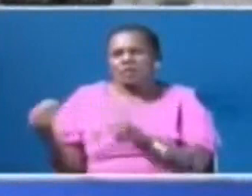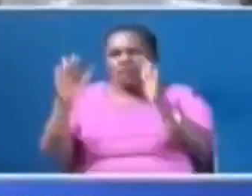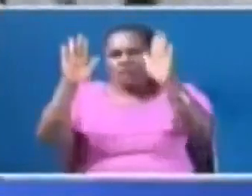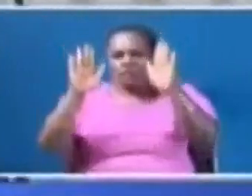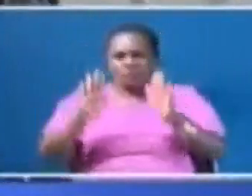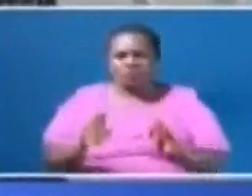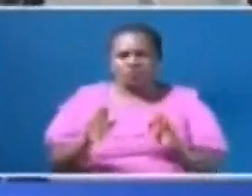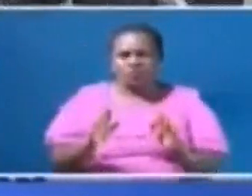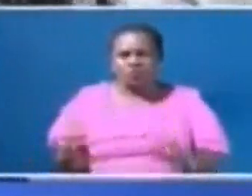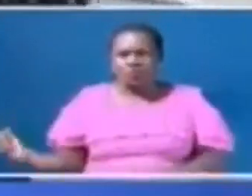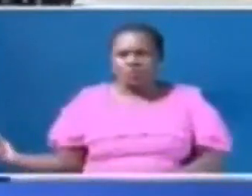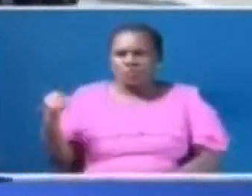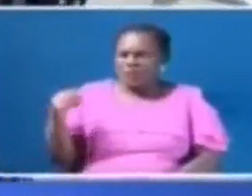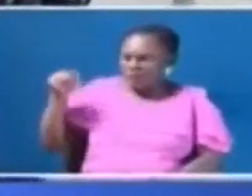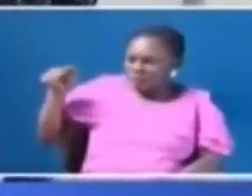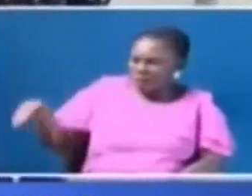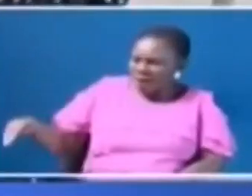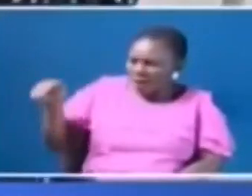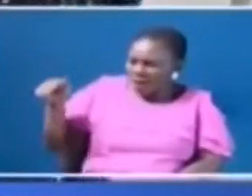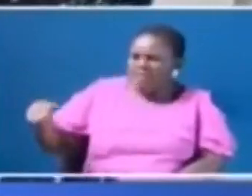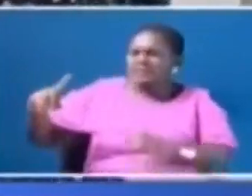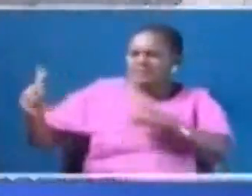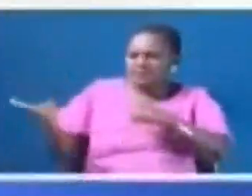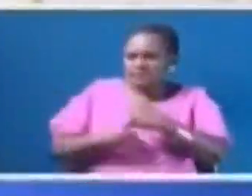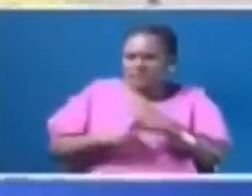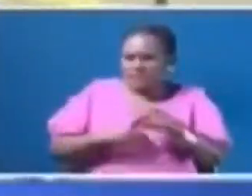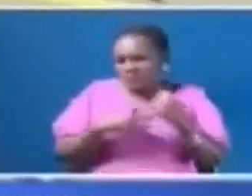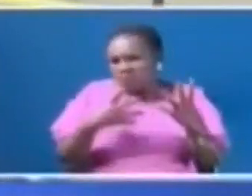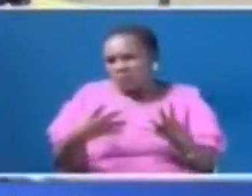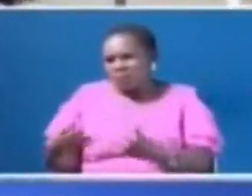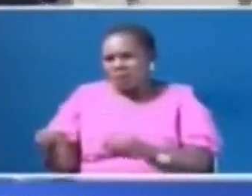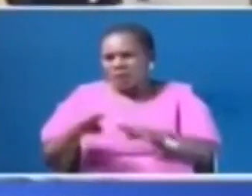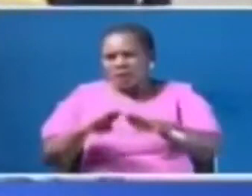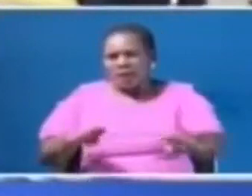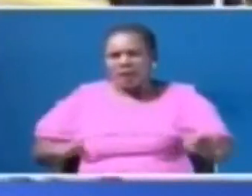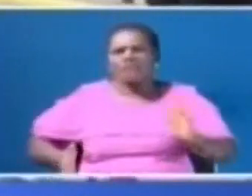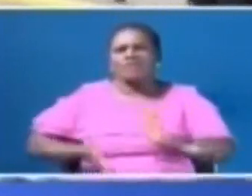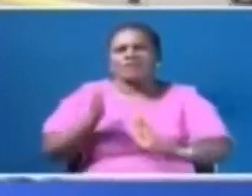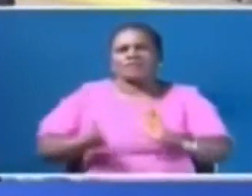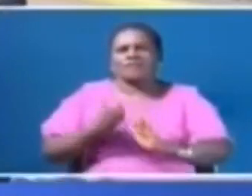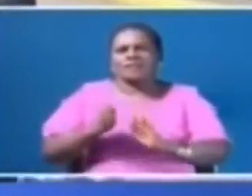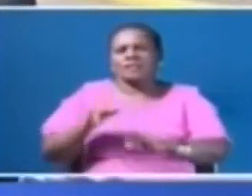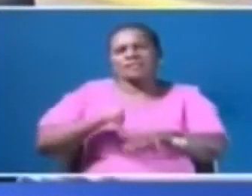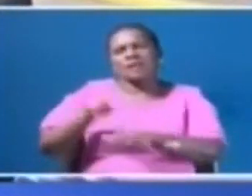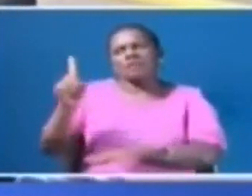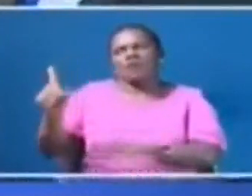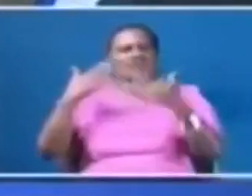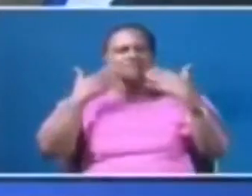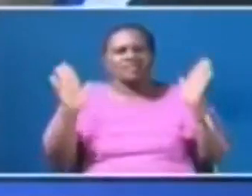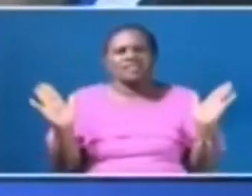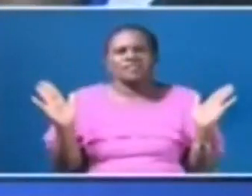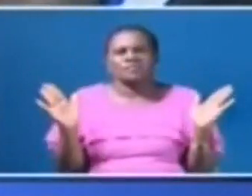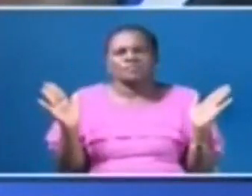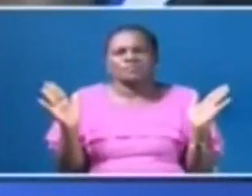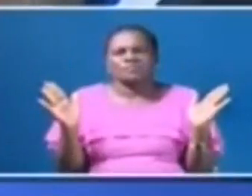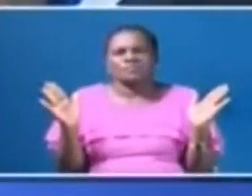early. By 6 nilikuwa nishatoka huko, line ilikuwa inakimbia because by 1 nilikuwa nishamalizia.